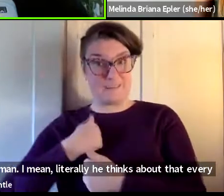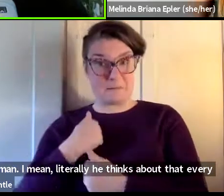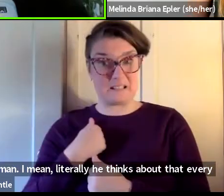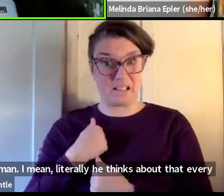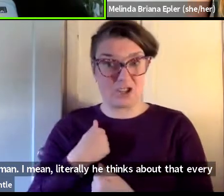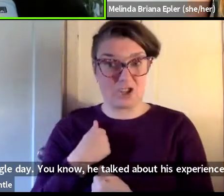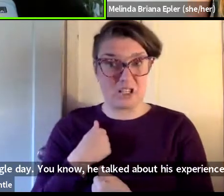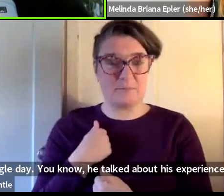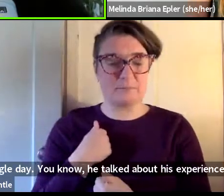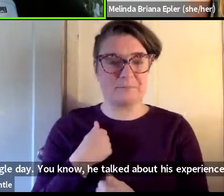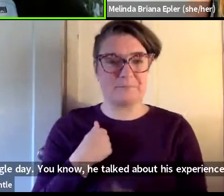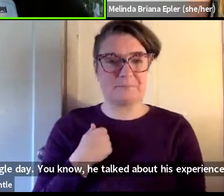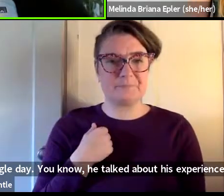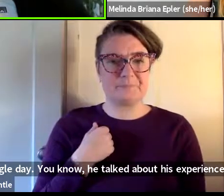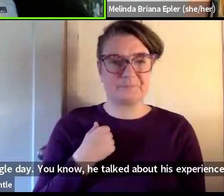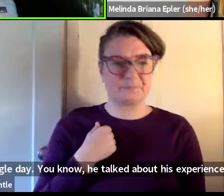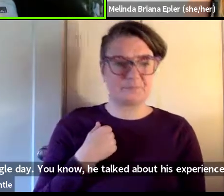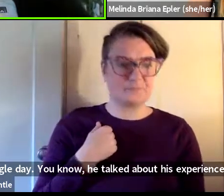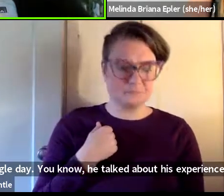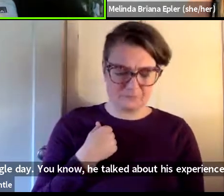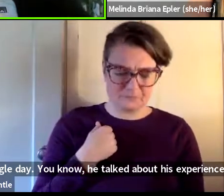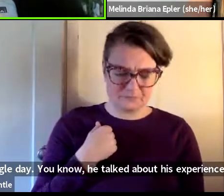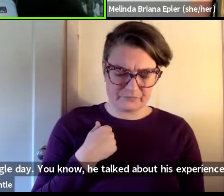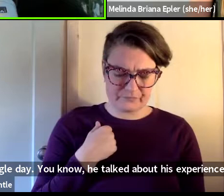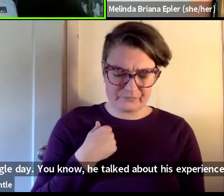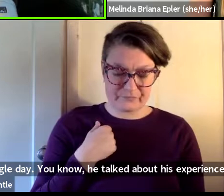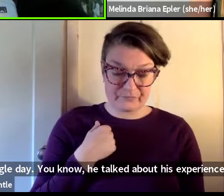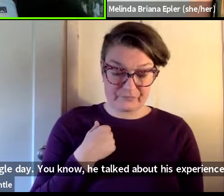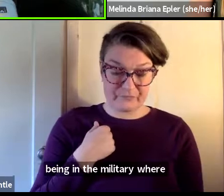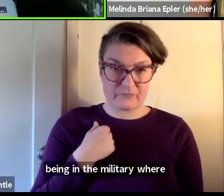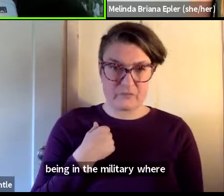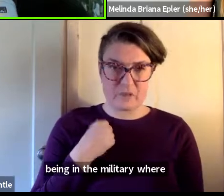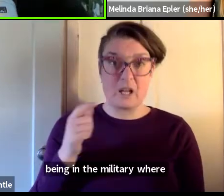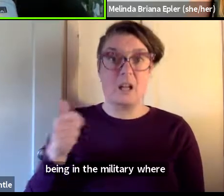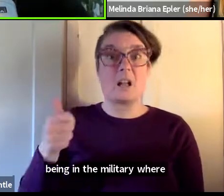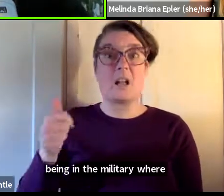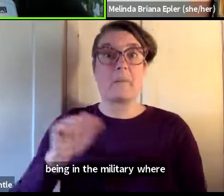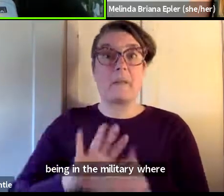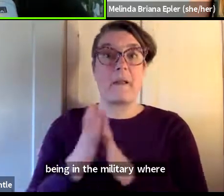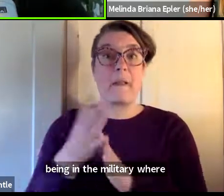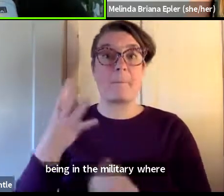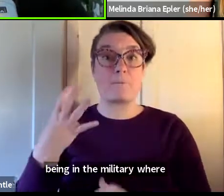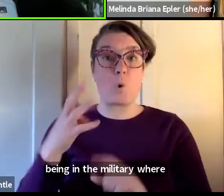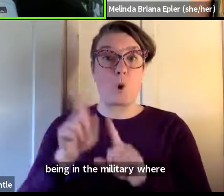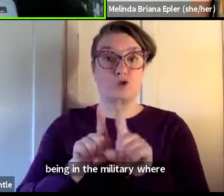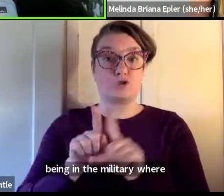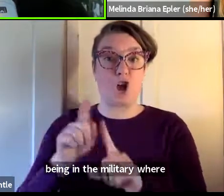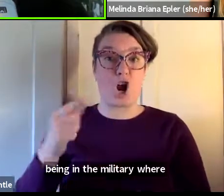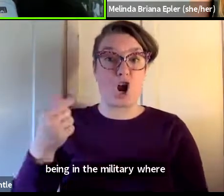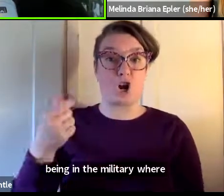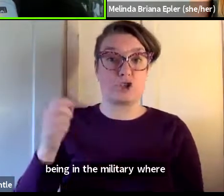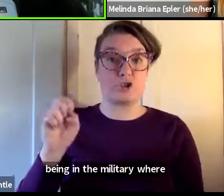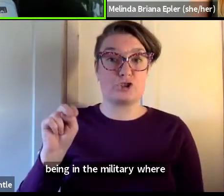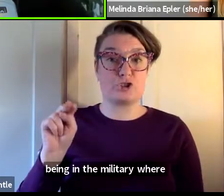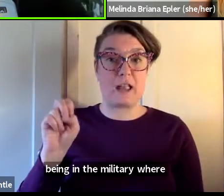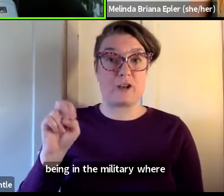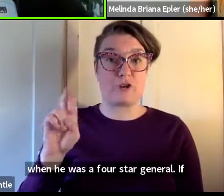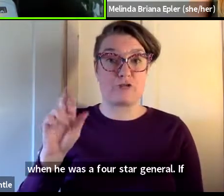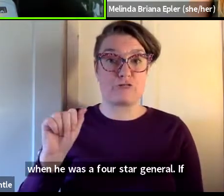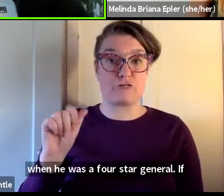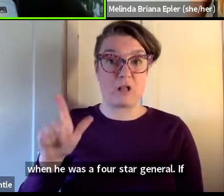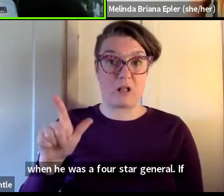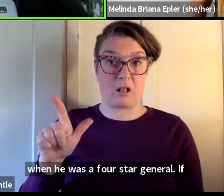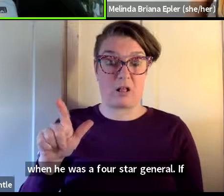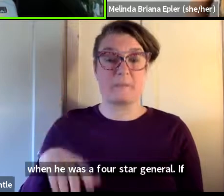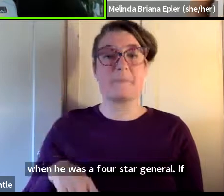military, where when he was a 4-star general, if he were not in military